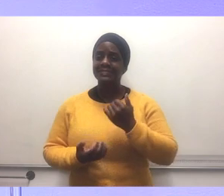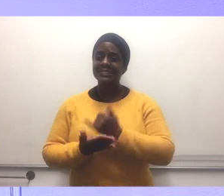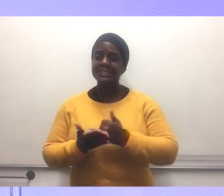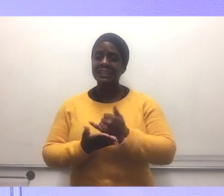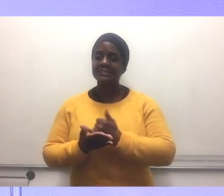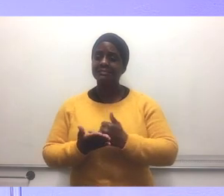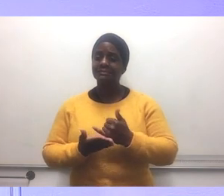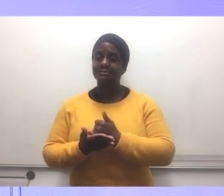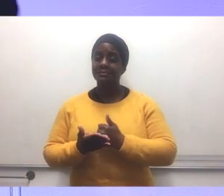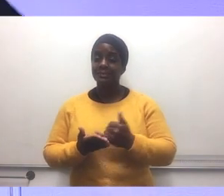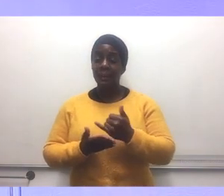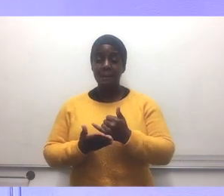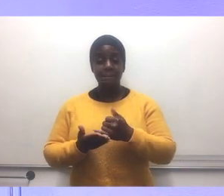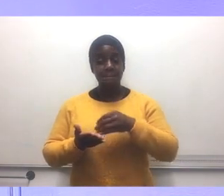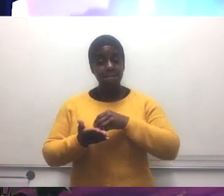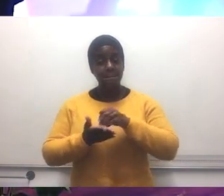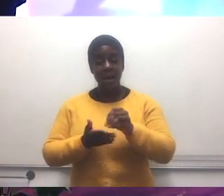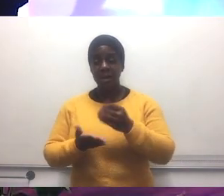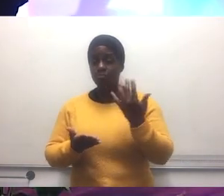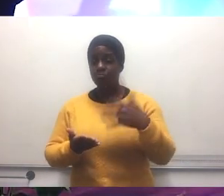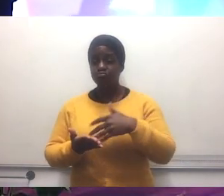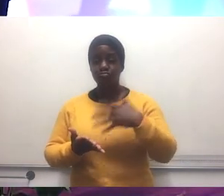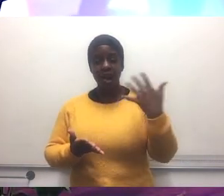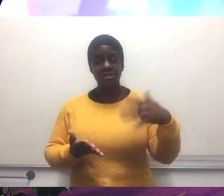the ultimate price for your sins.